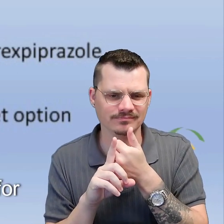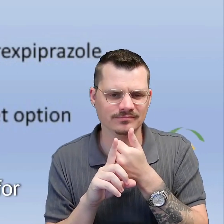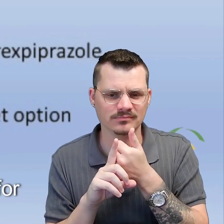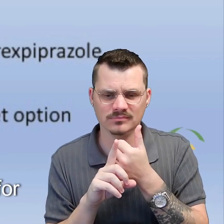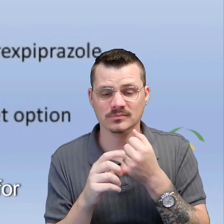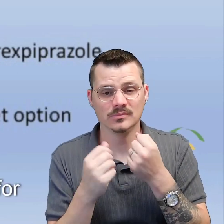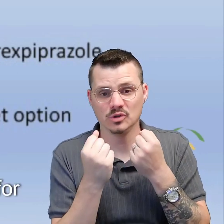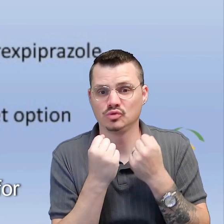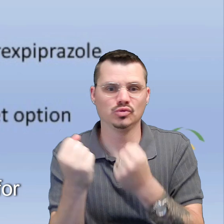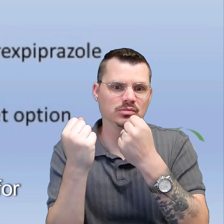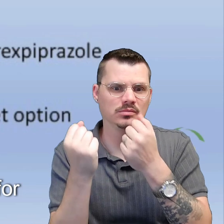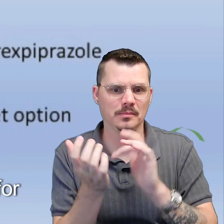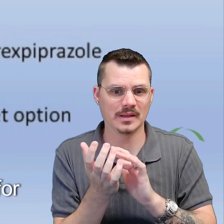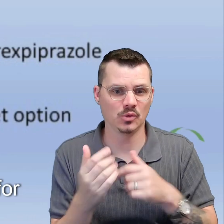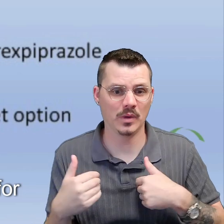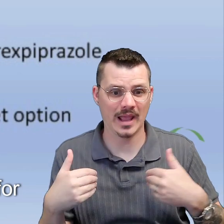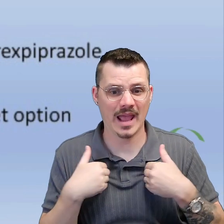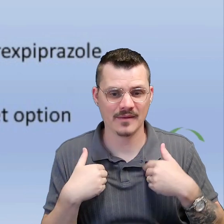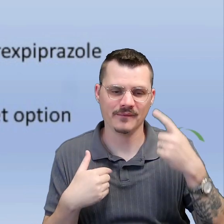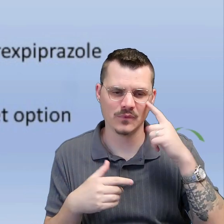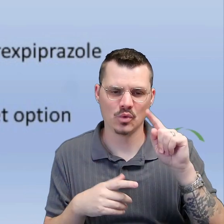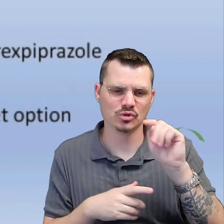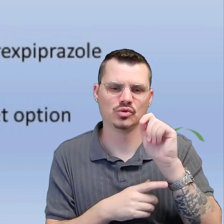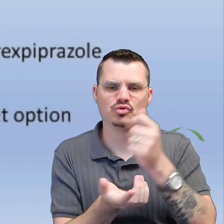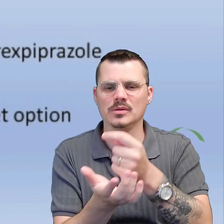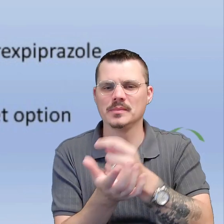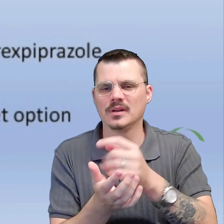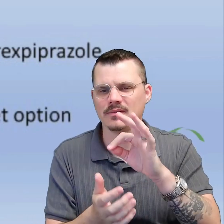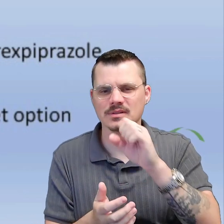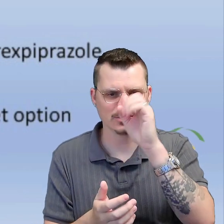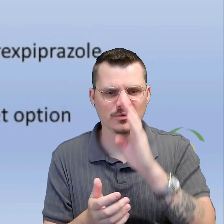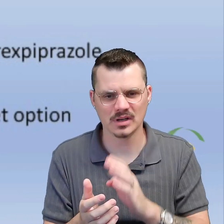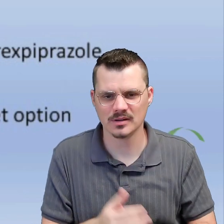the most potent medicine we have for treatment of schizophrenia.